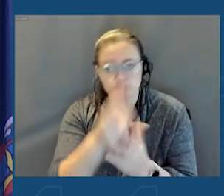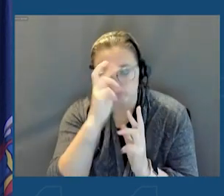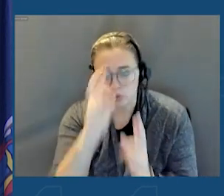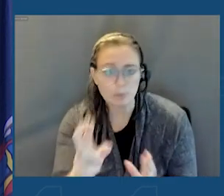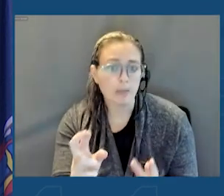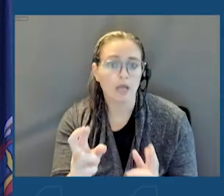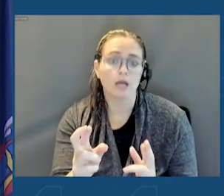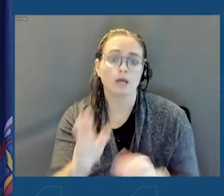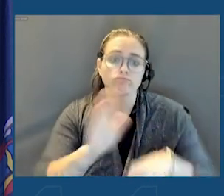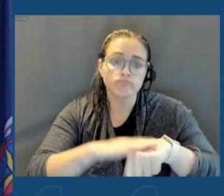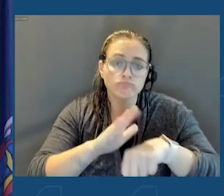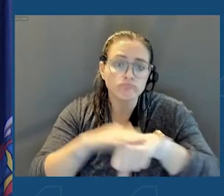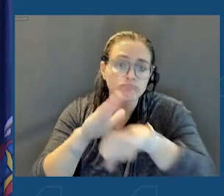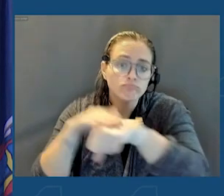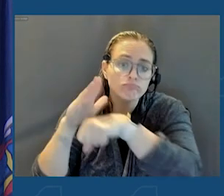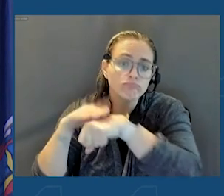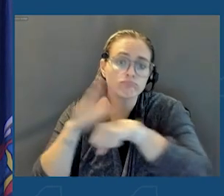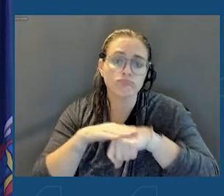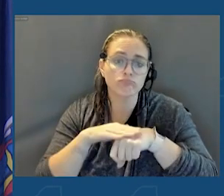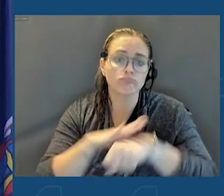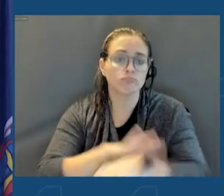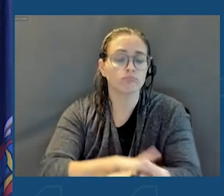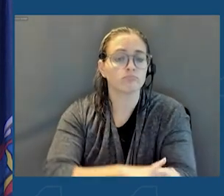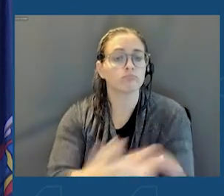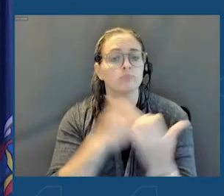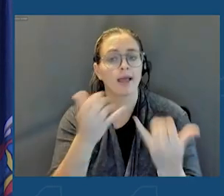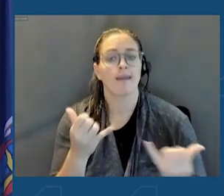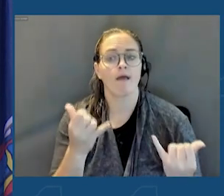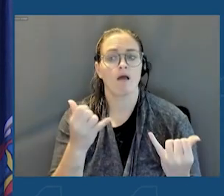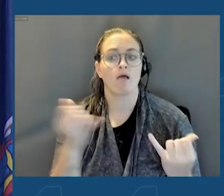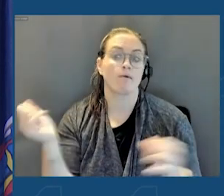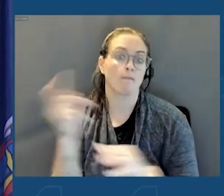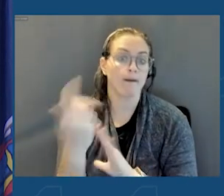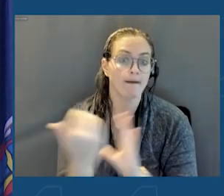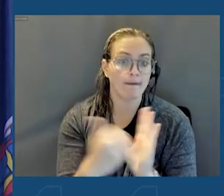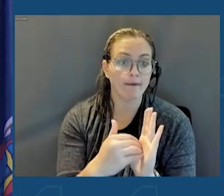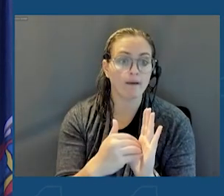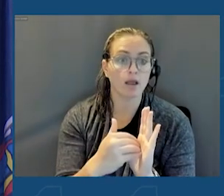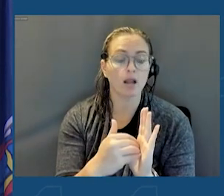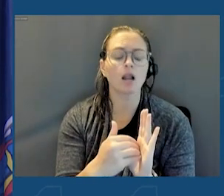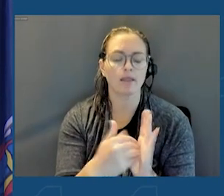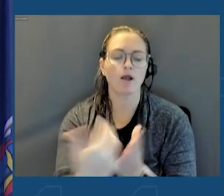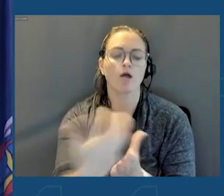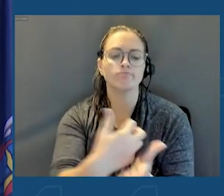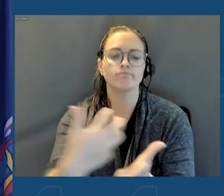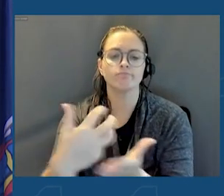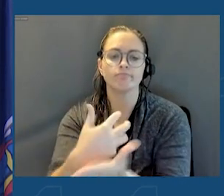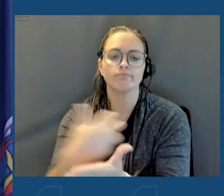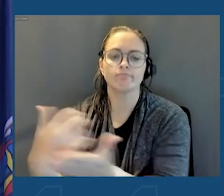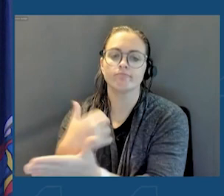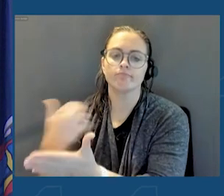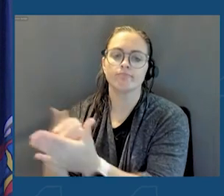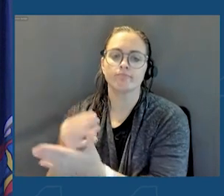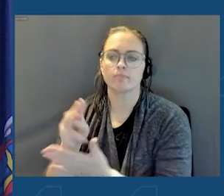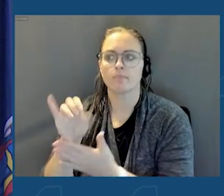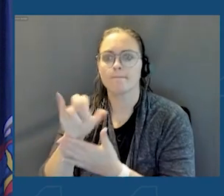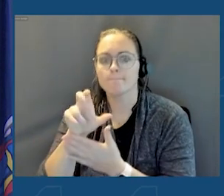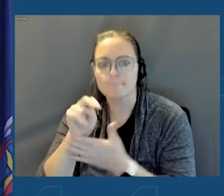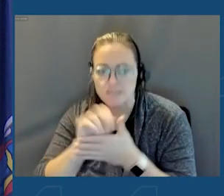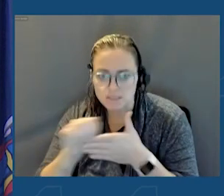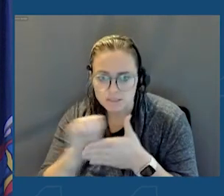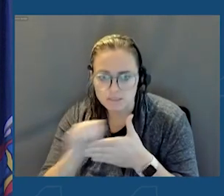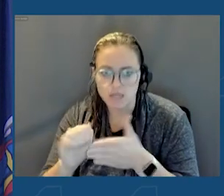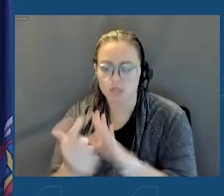in the warning process. And now, as they go back out, they're seizing millions of dollars worth of illicit